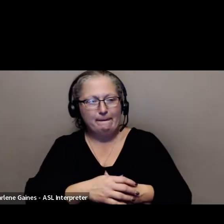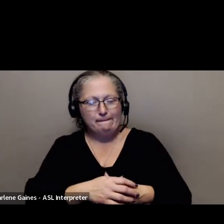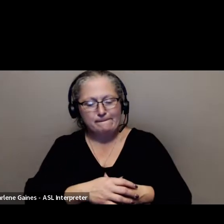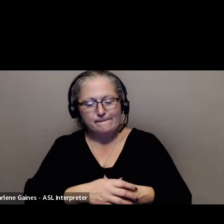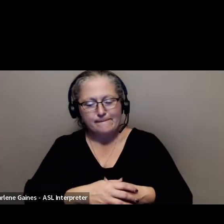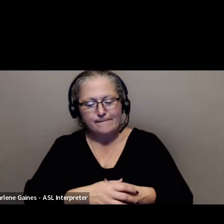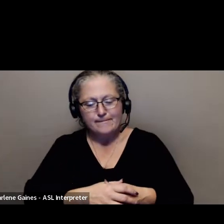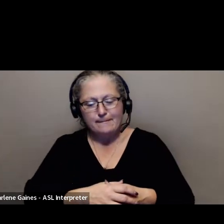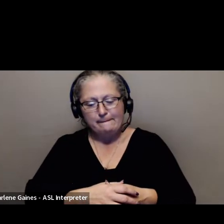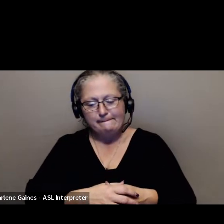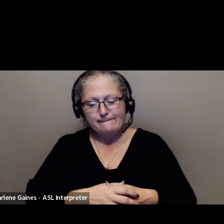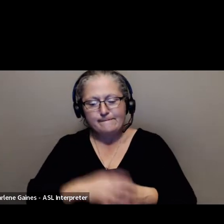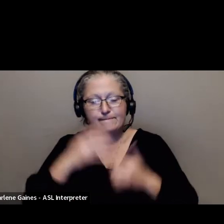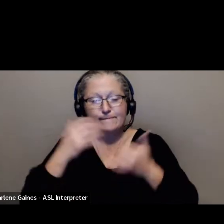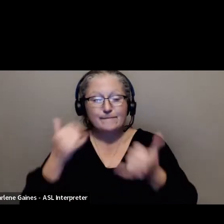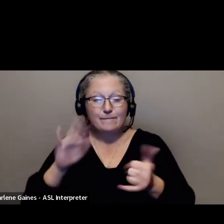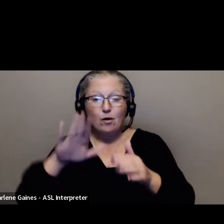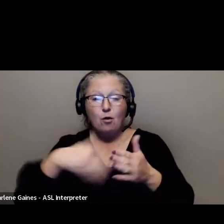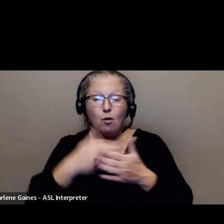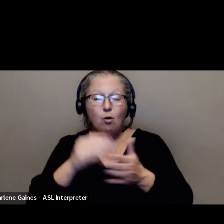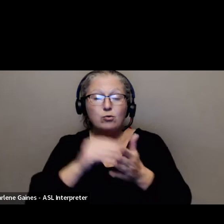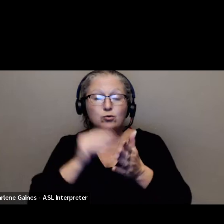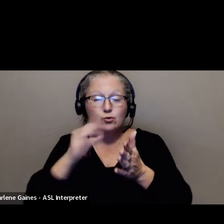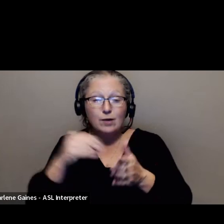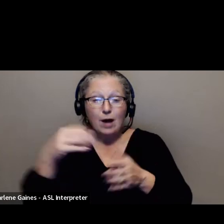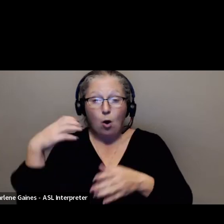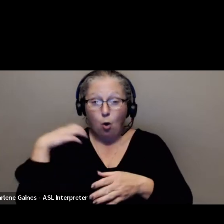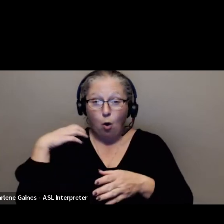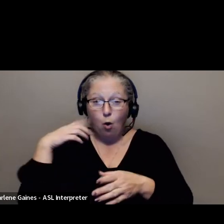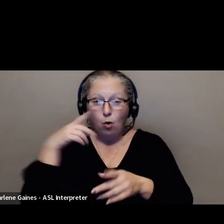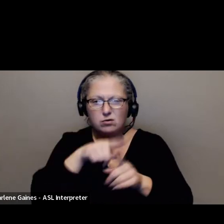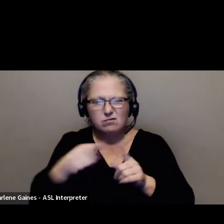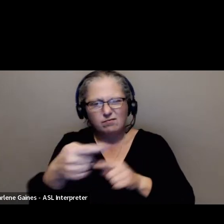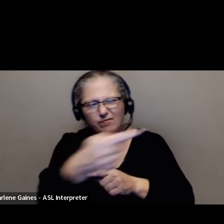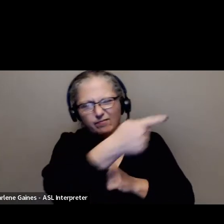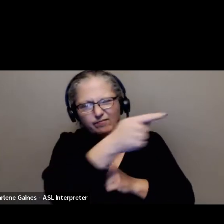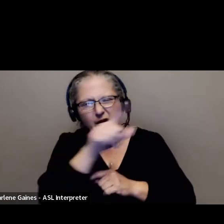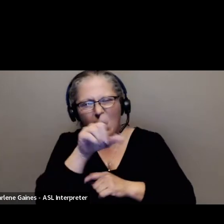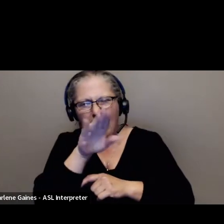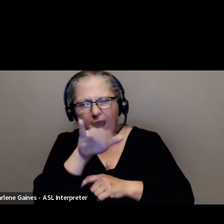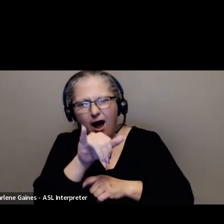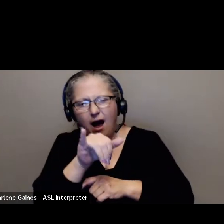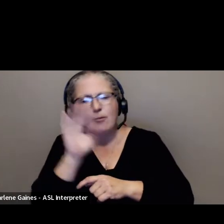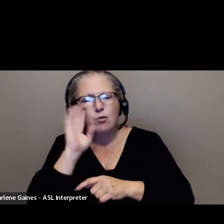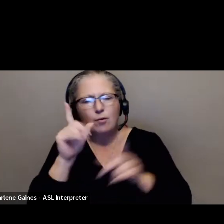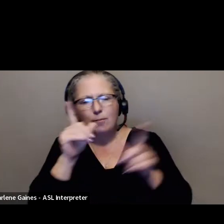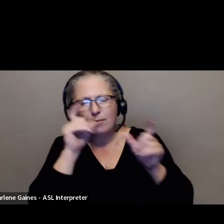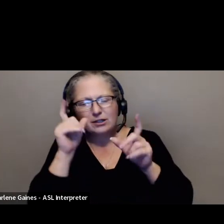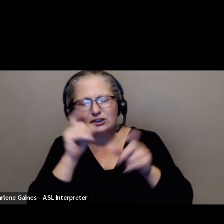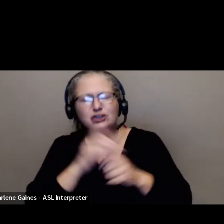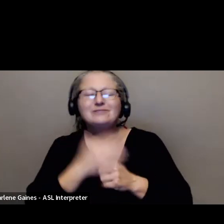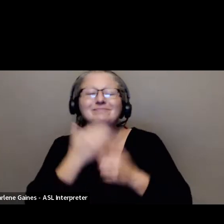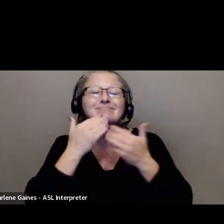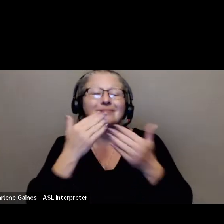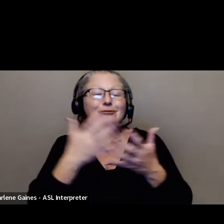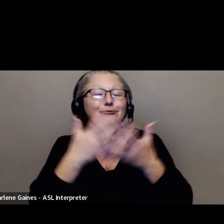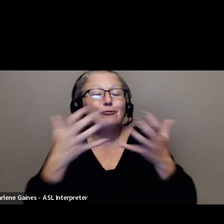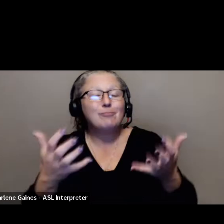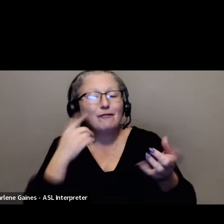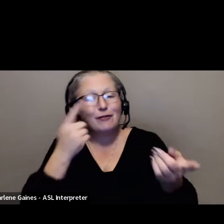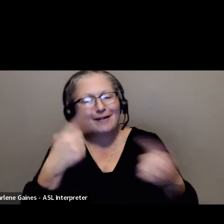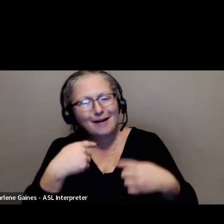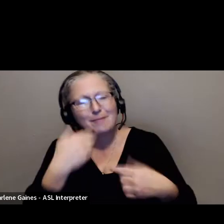So I'm going to excuse all the student athletes and coaches. Again, if you can come over into the lobby there, and we'll get some great pictures. Thank you so much